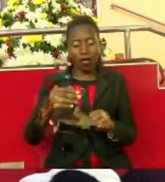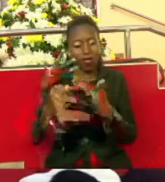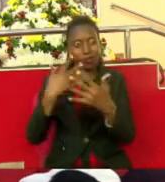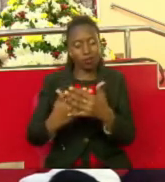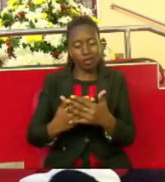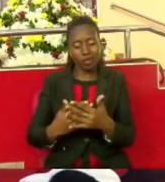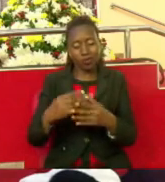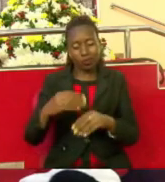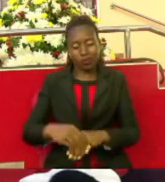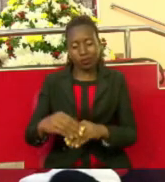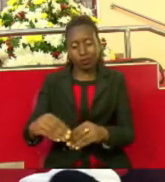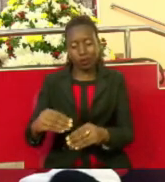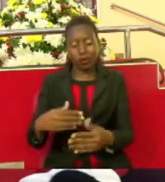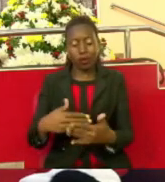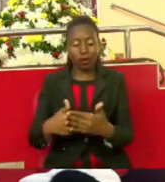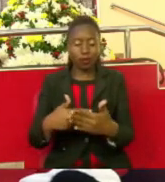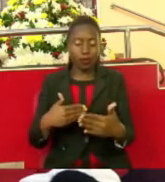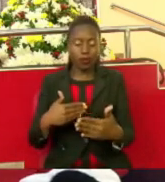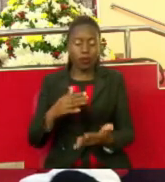even before he became the president.